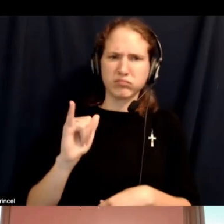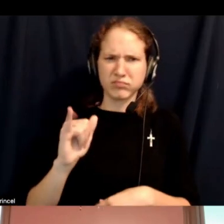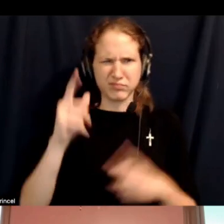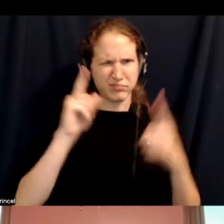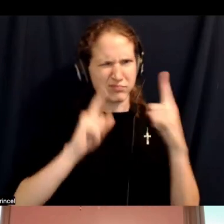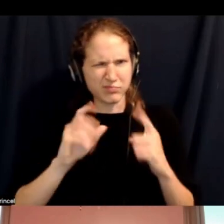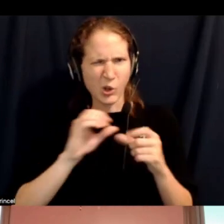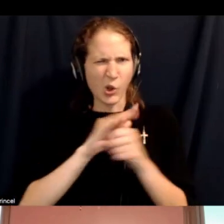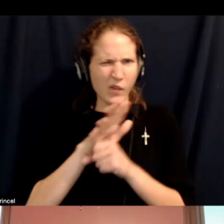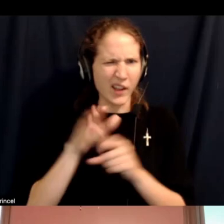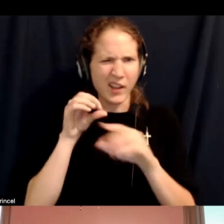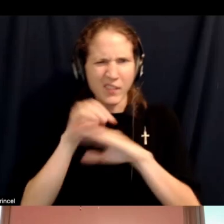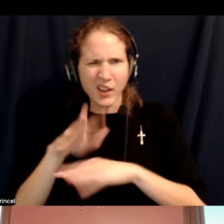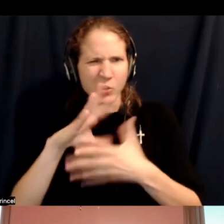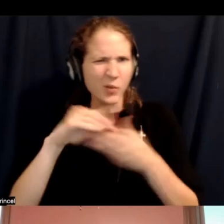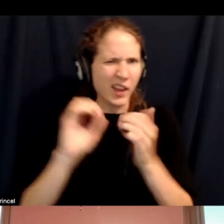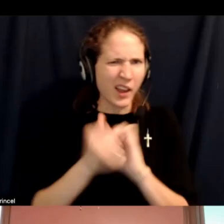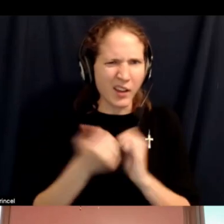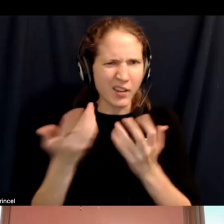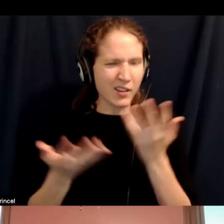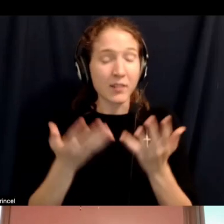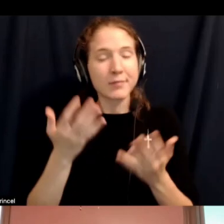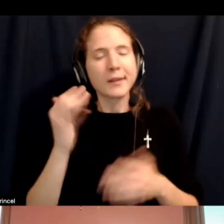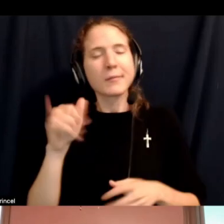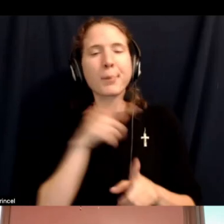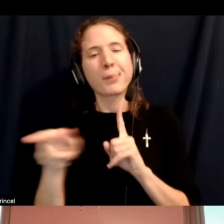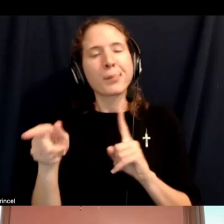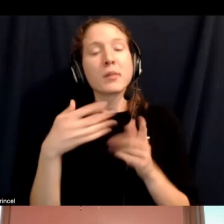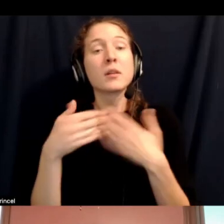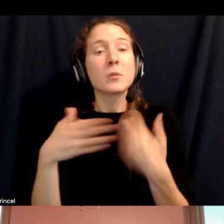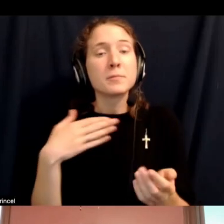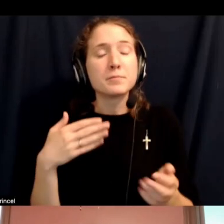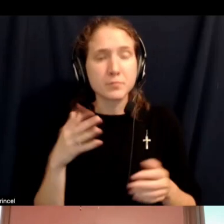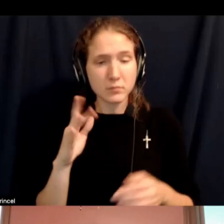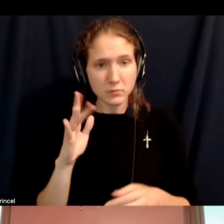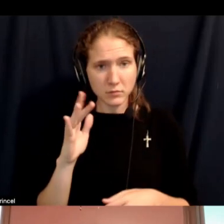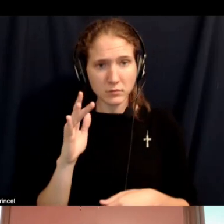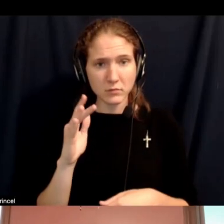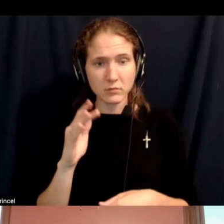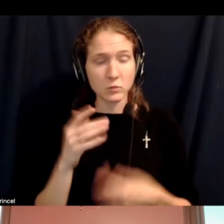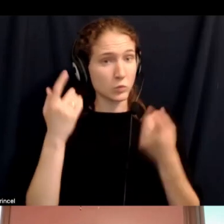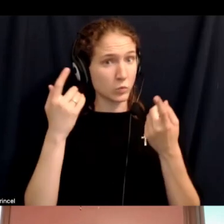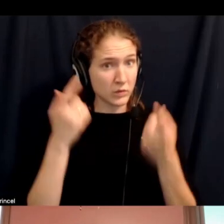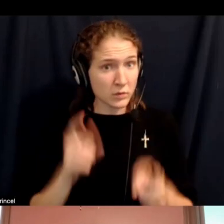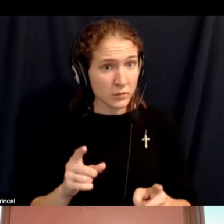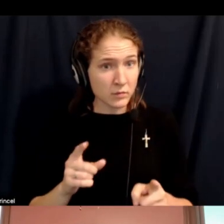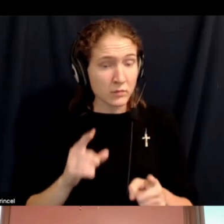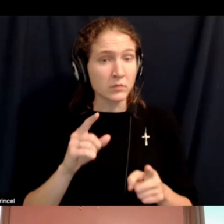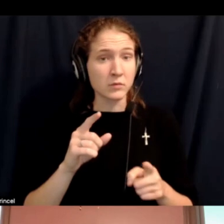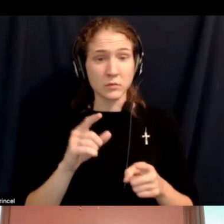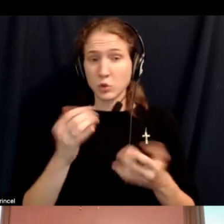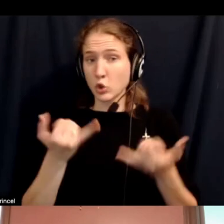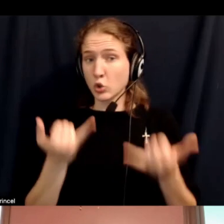fit into the story. But, that's another story. But here's what happens when you're writing about contemporary